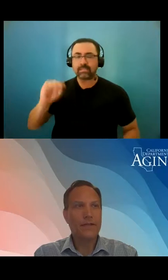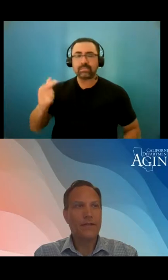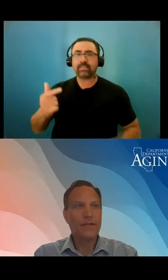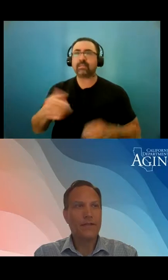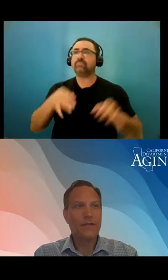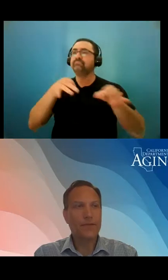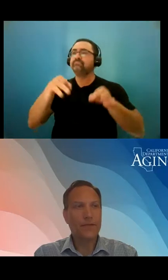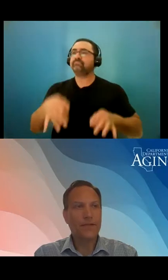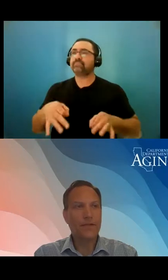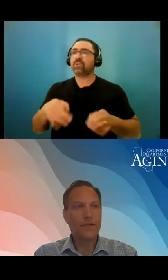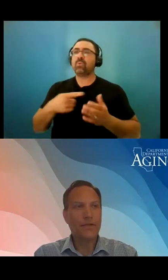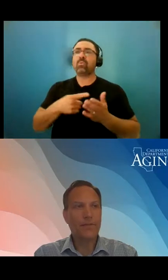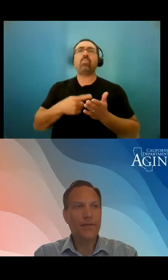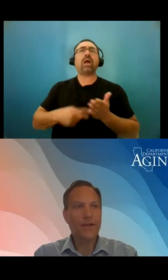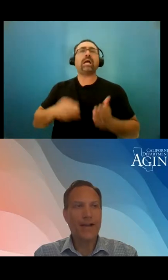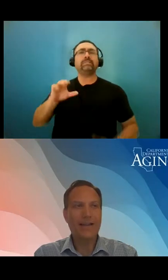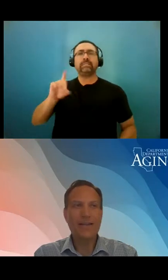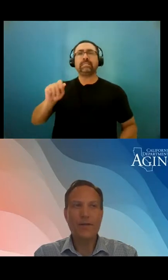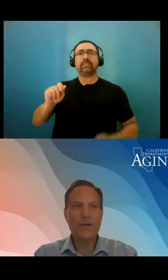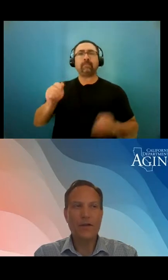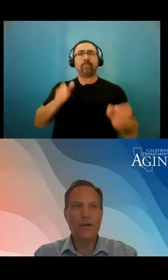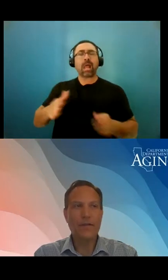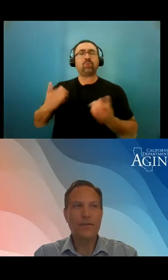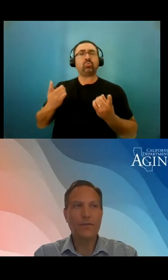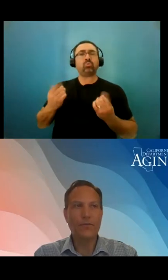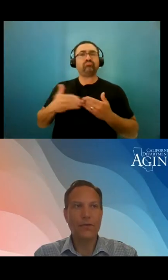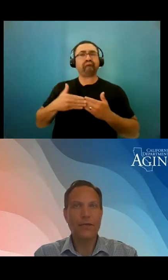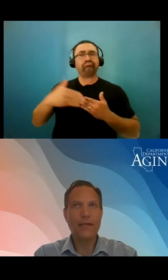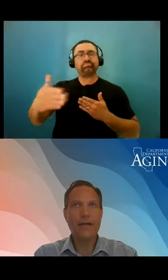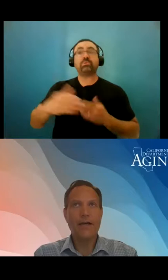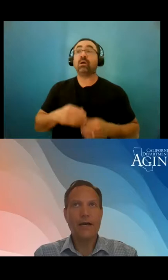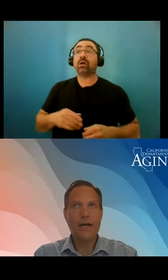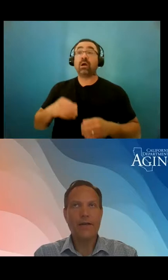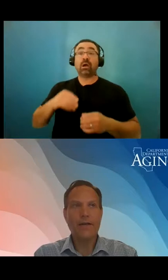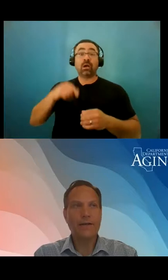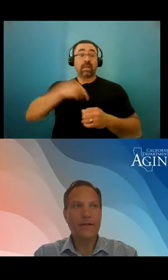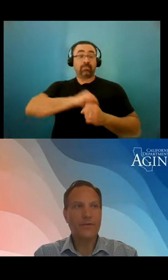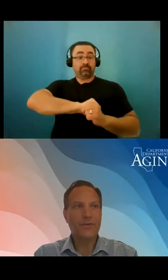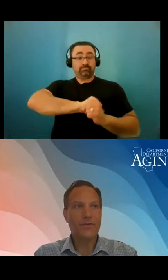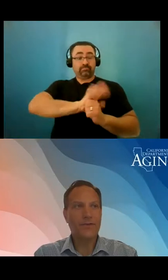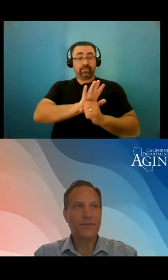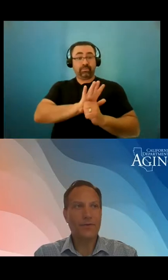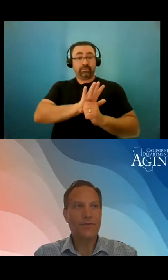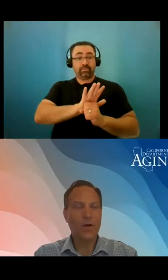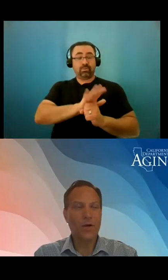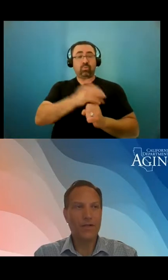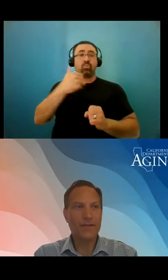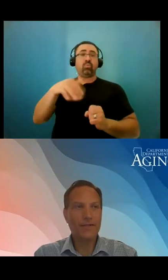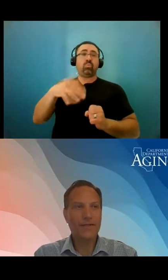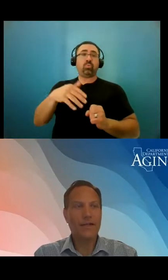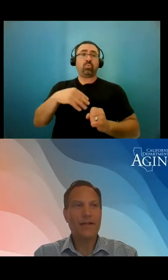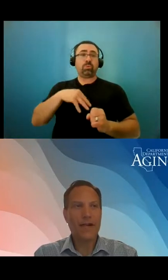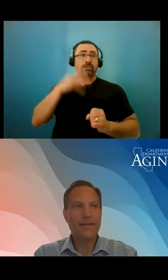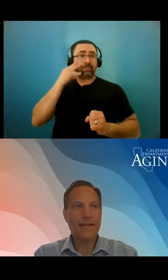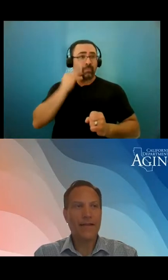CDA plans on doing to build back better. I think what the COVID pandemic really highlighted, underscored, put in bold for all of